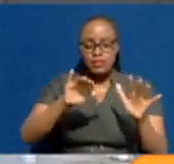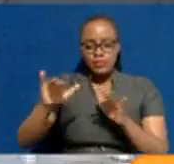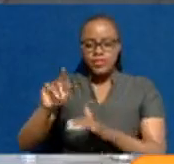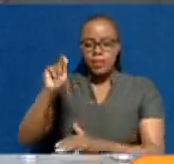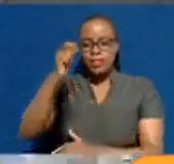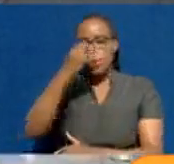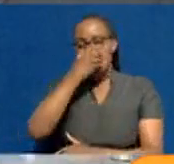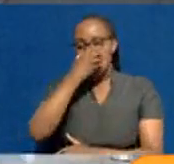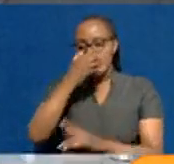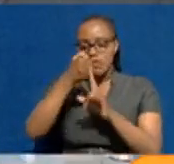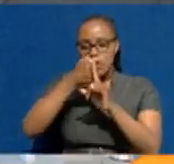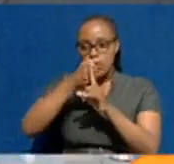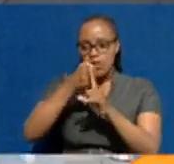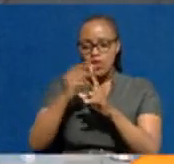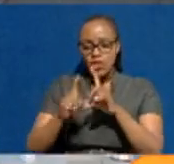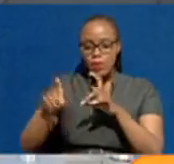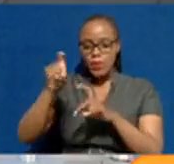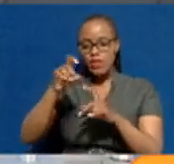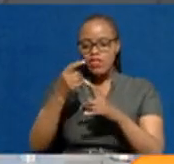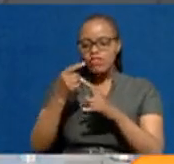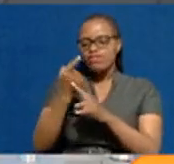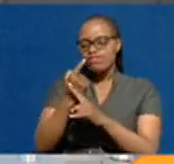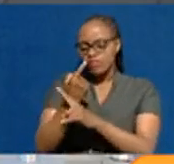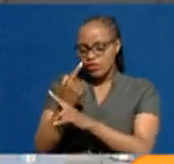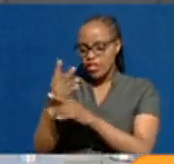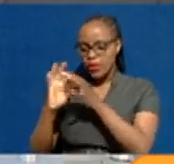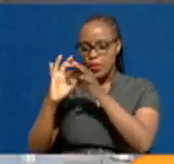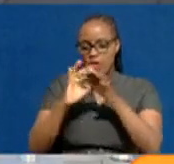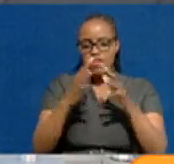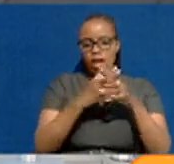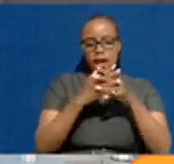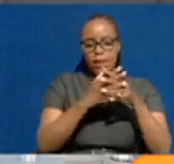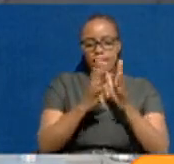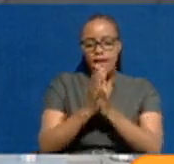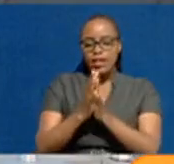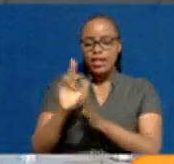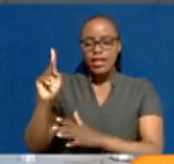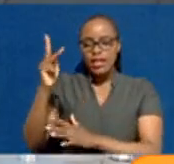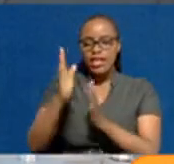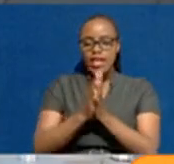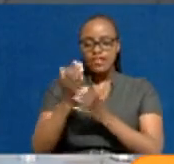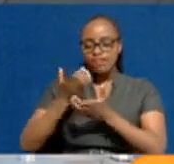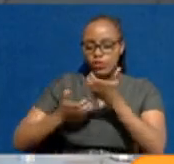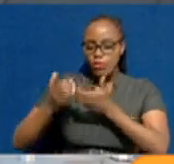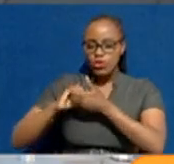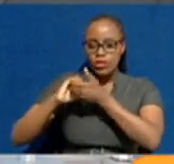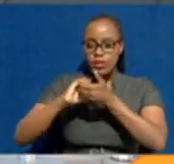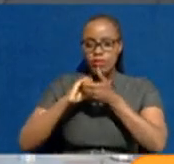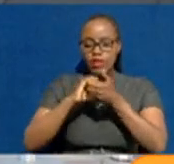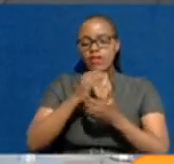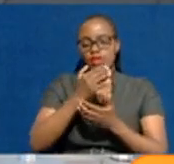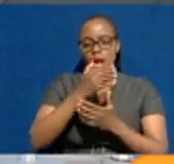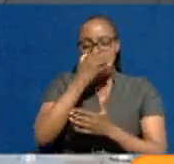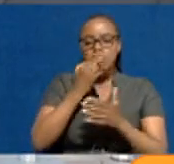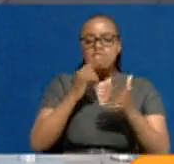President William Ruto has advocated for increased bilateral cooperation between the U.S. and Kenya in commercial engagements. Ruto said Kenya